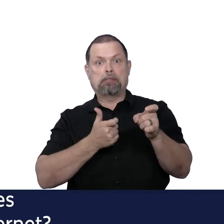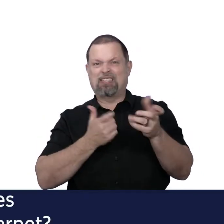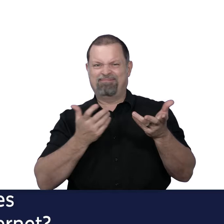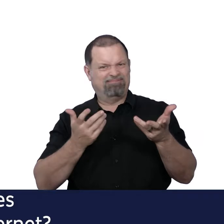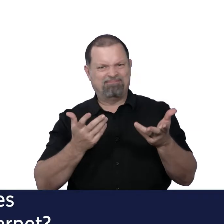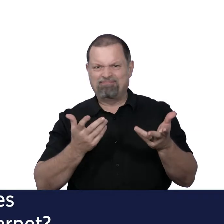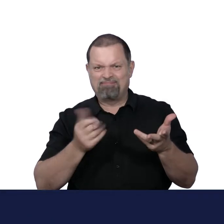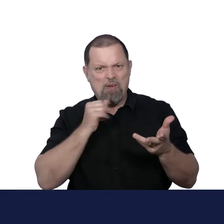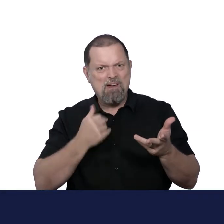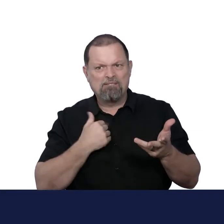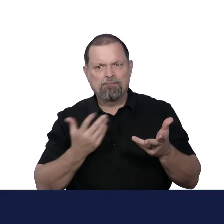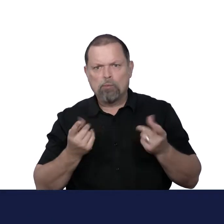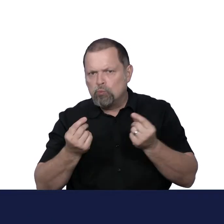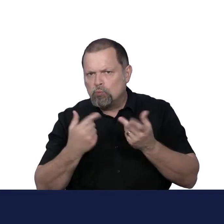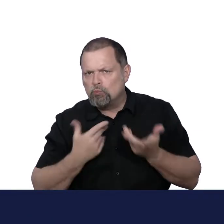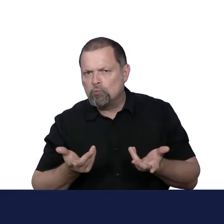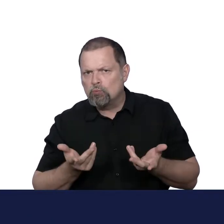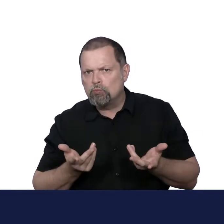high-speed internet?